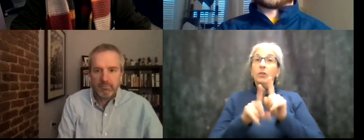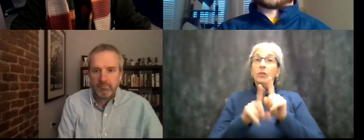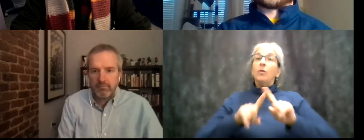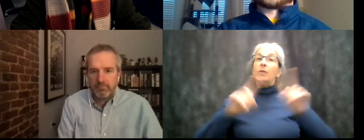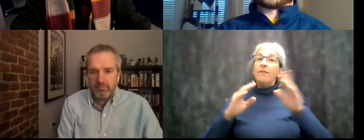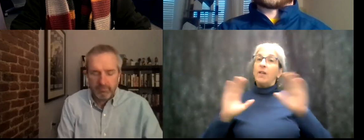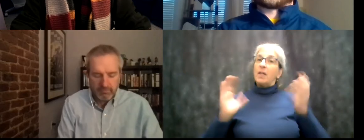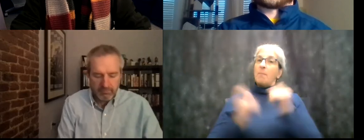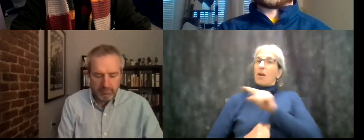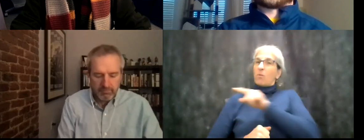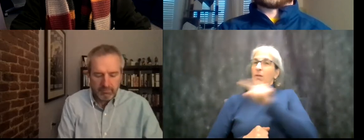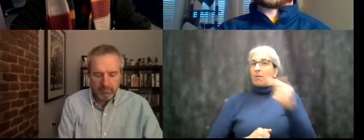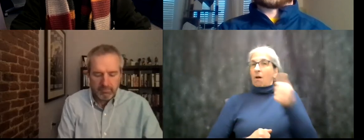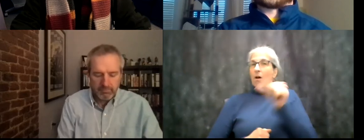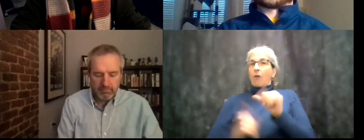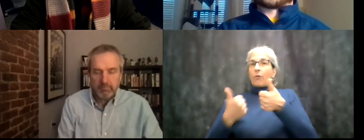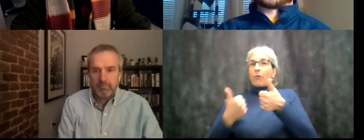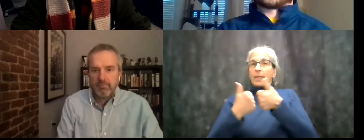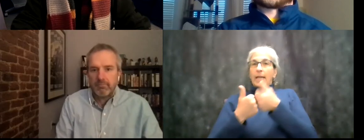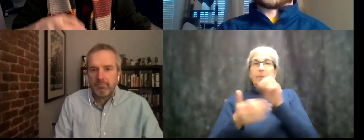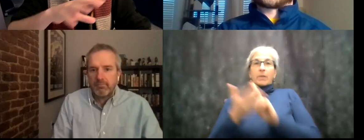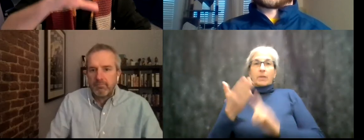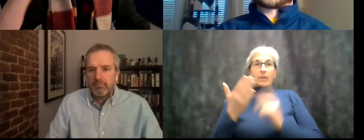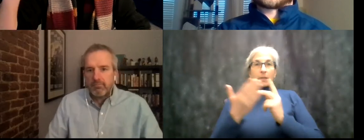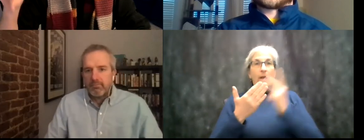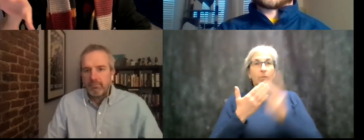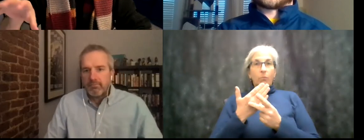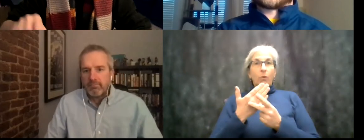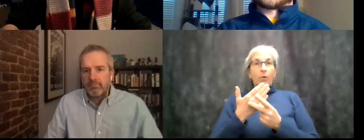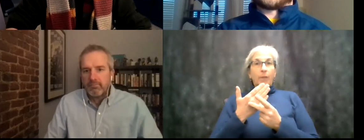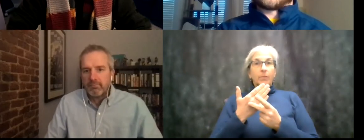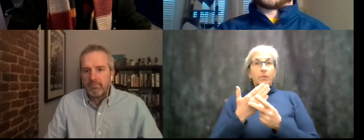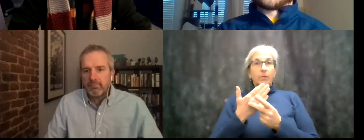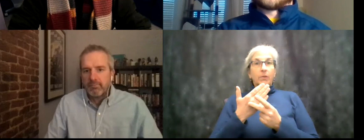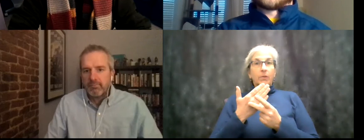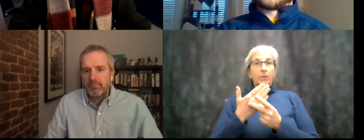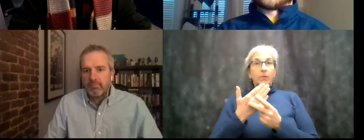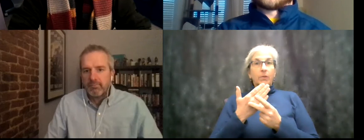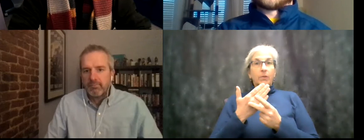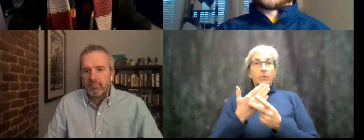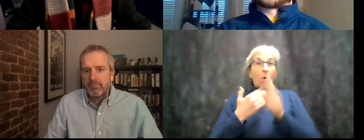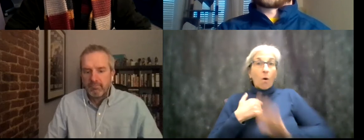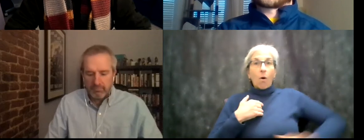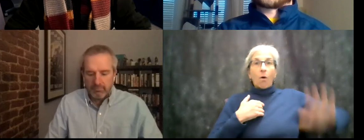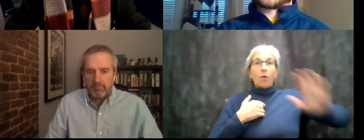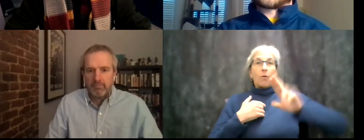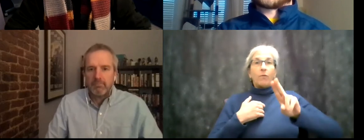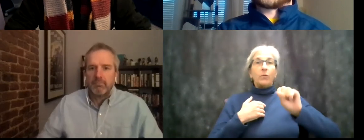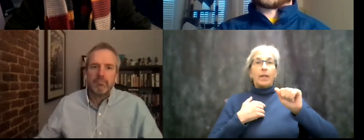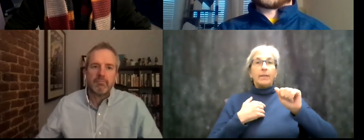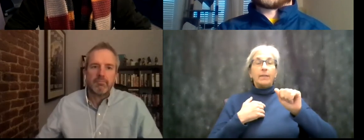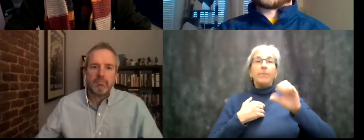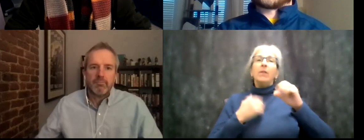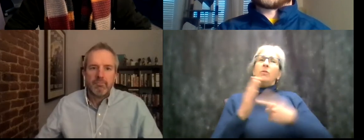game design programs you may have heard of elsewhere in the entire United States. So sometimes when you